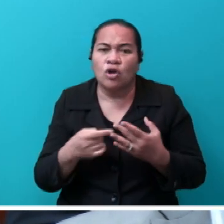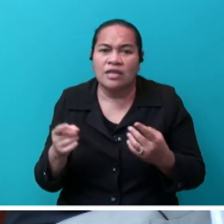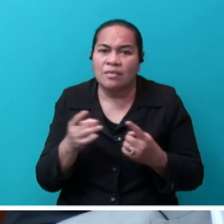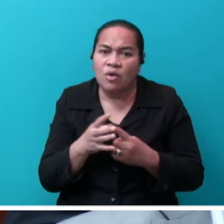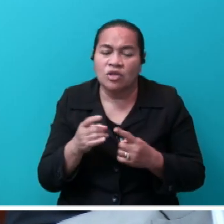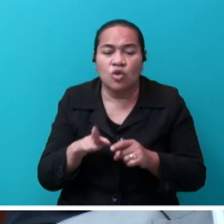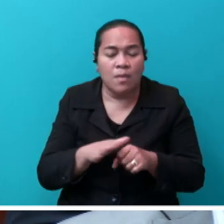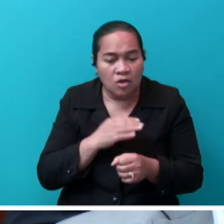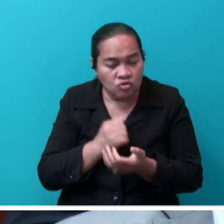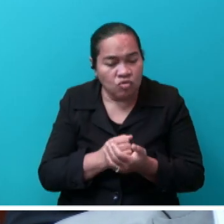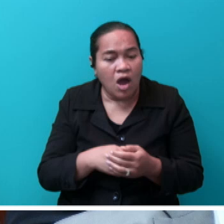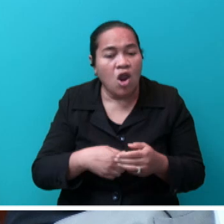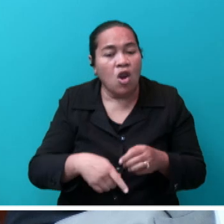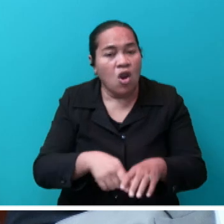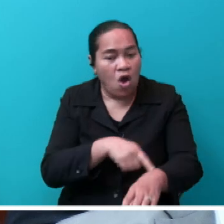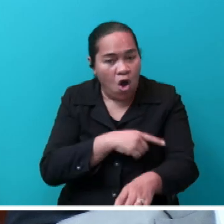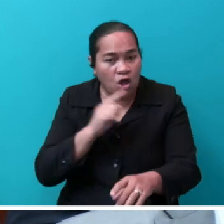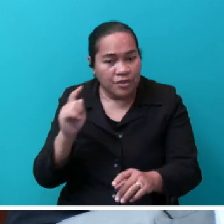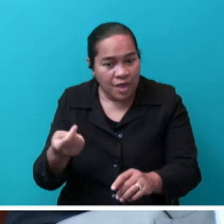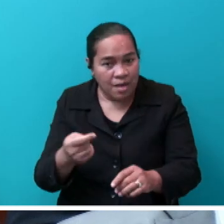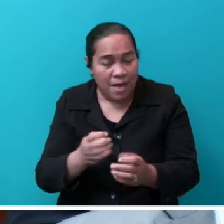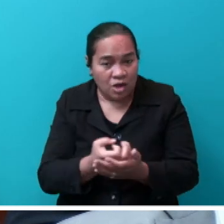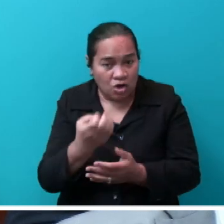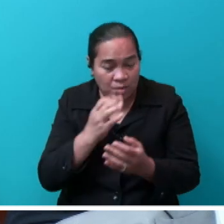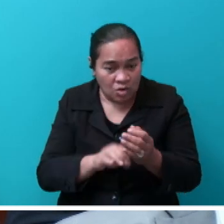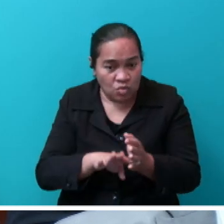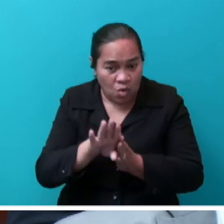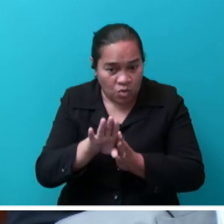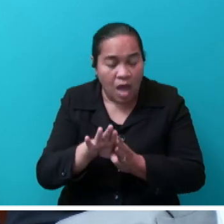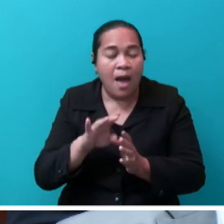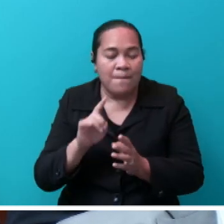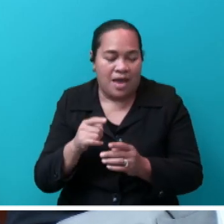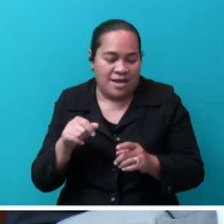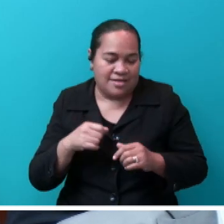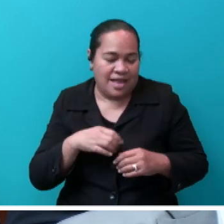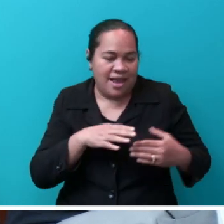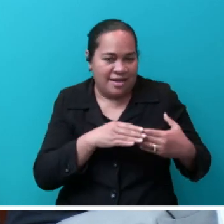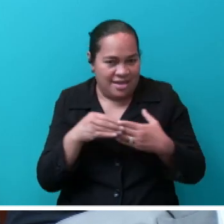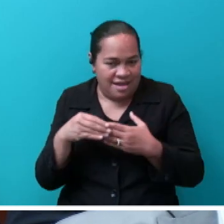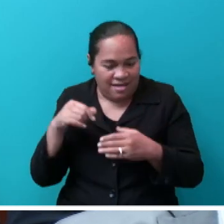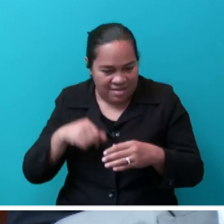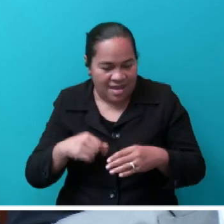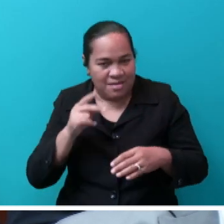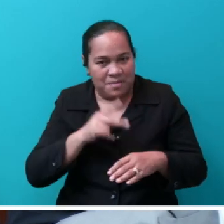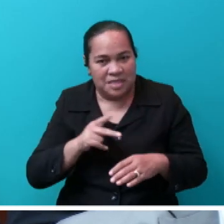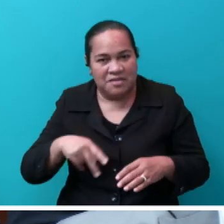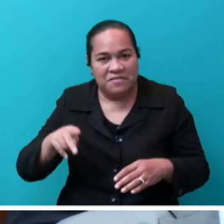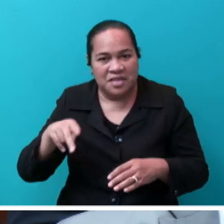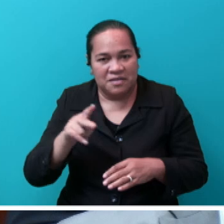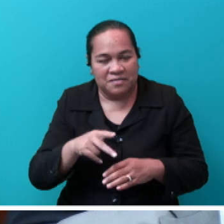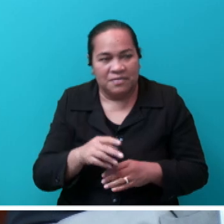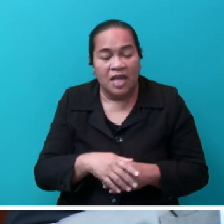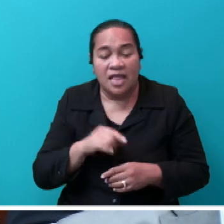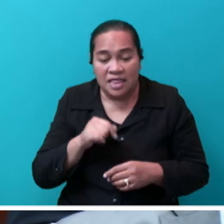long-term economic growth, but also for maintaining Fiji's position as a leader in sustainable tourism in the Pacific. The coalition